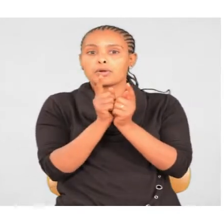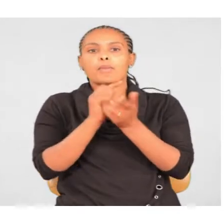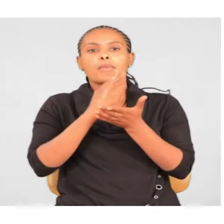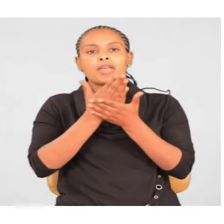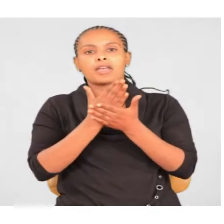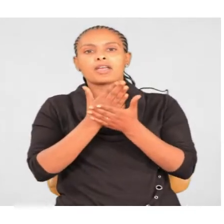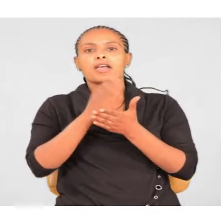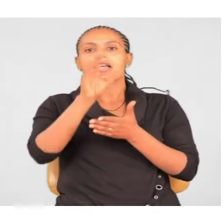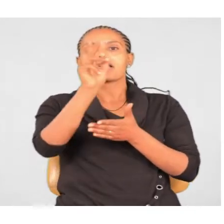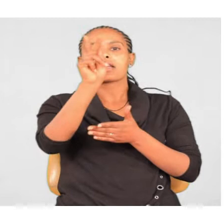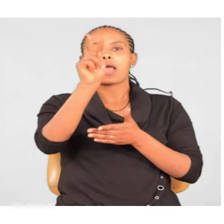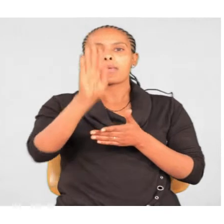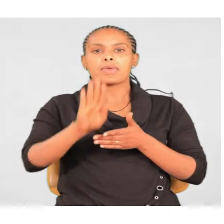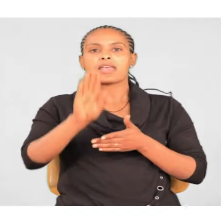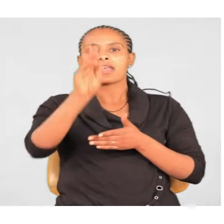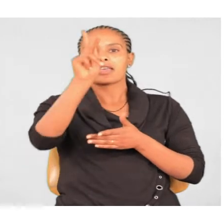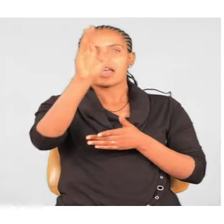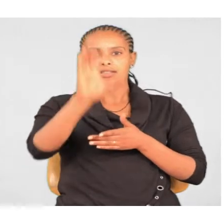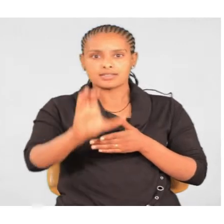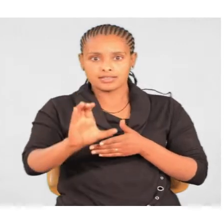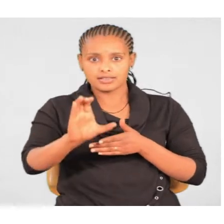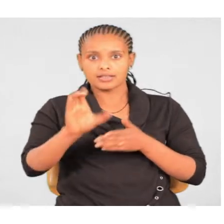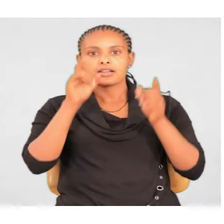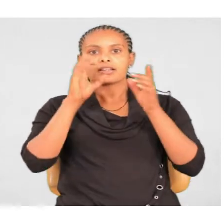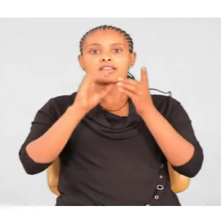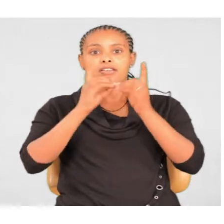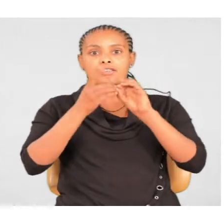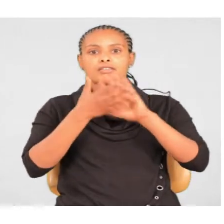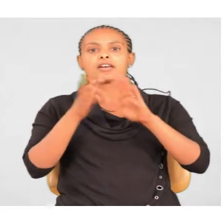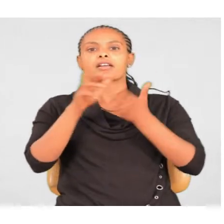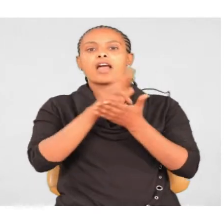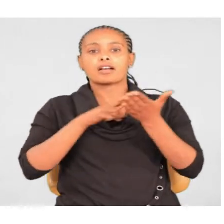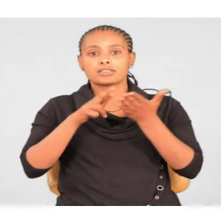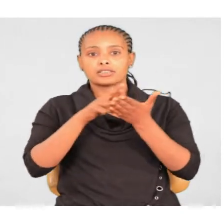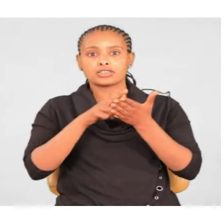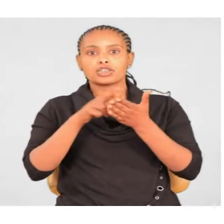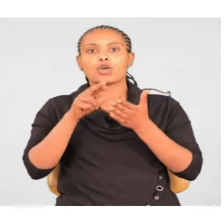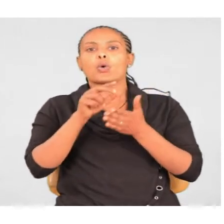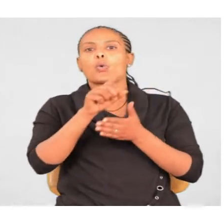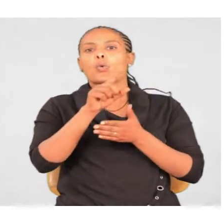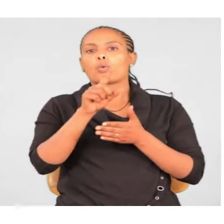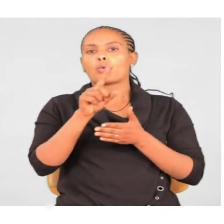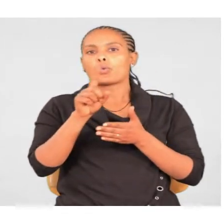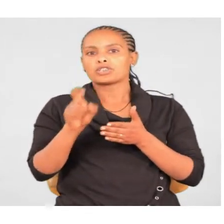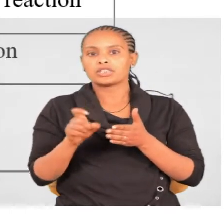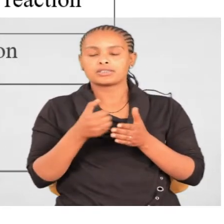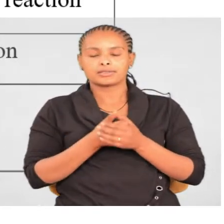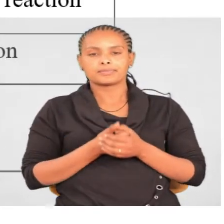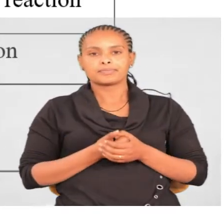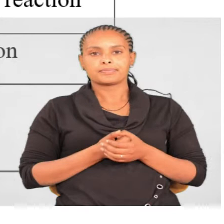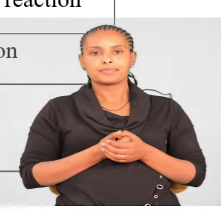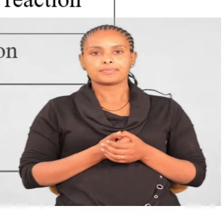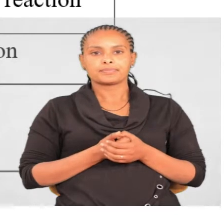between Kp and Kc, define reaction quotients.